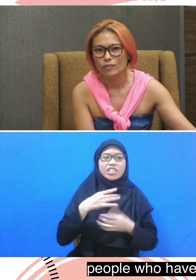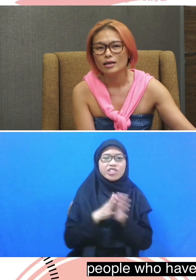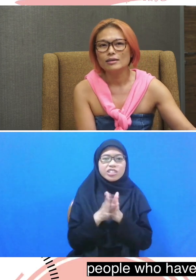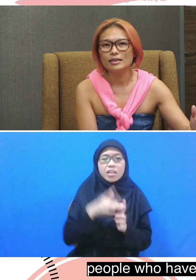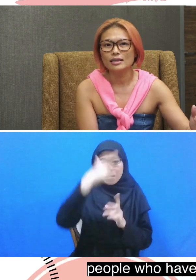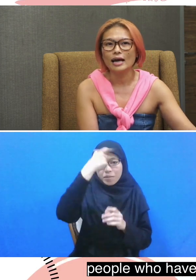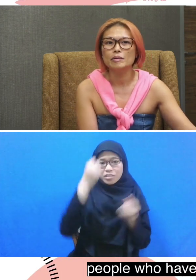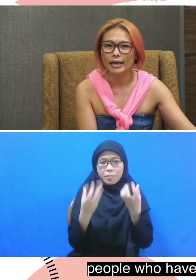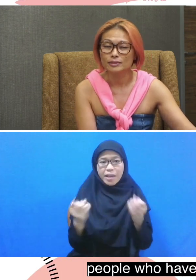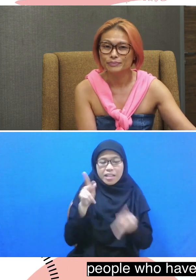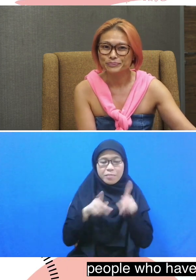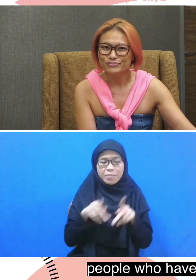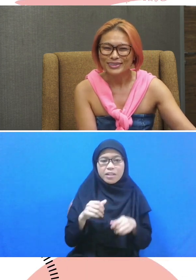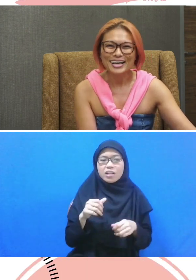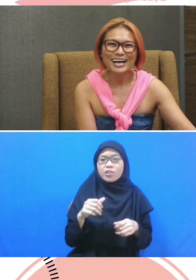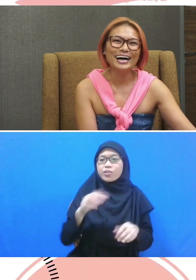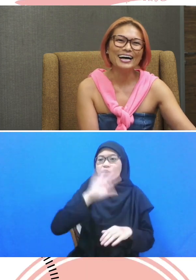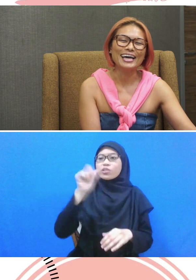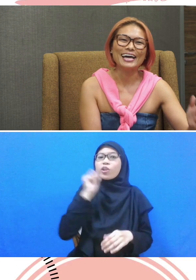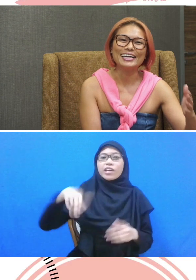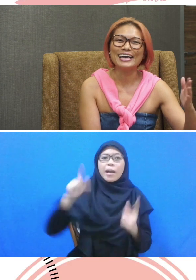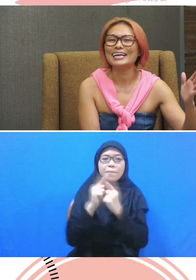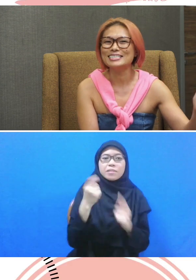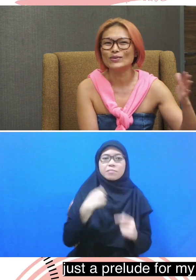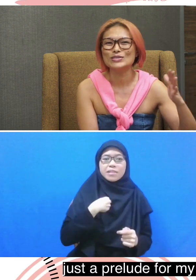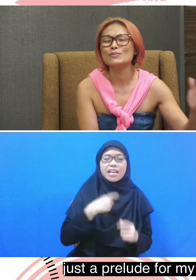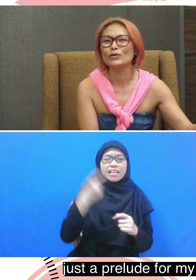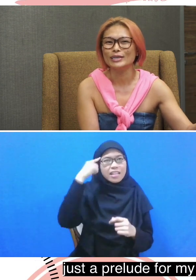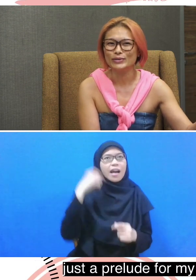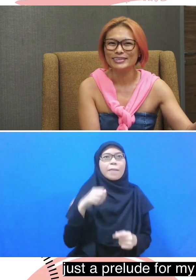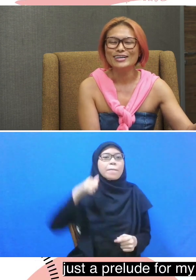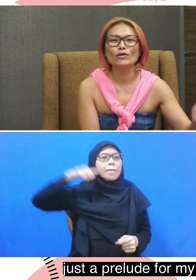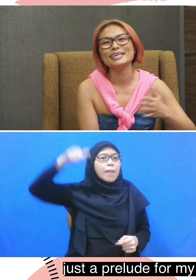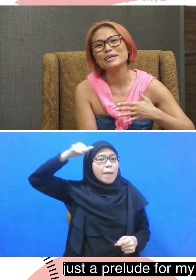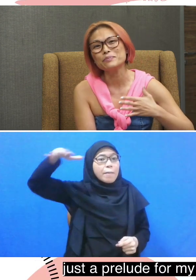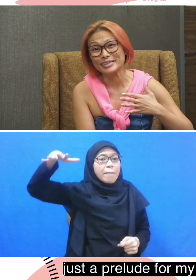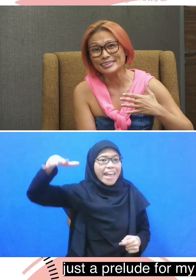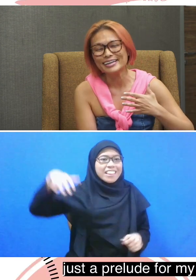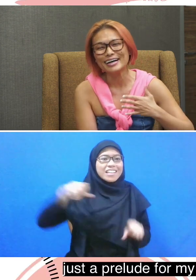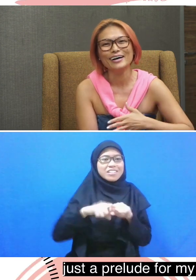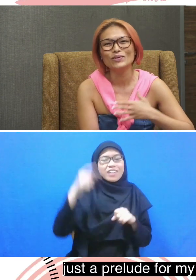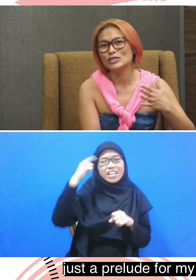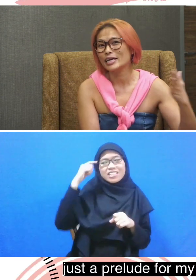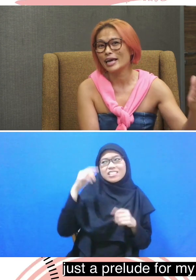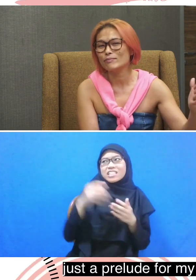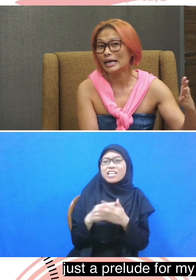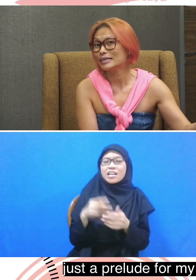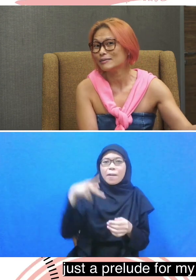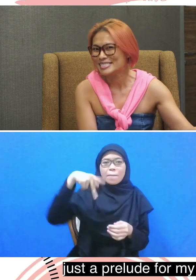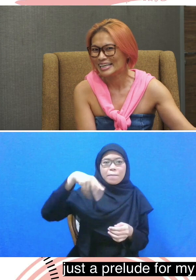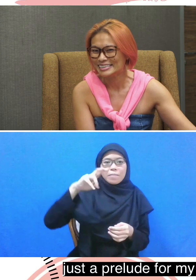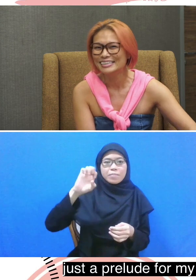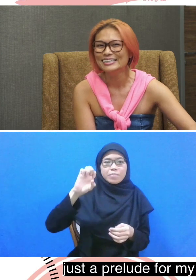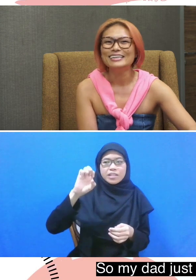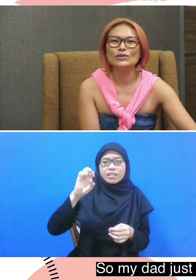before, they think that I'm a male. And I guess it was just a prelude for my younger brother, who actually came 18